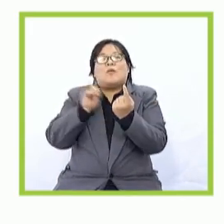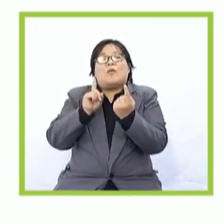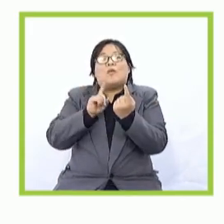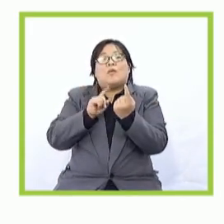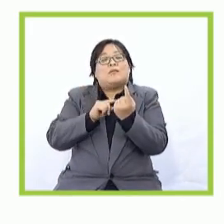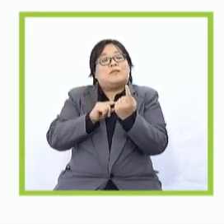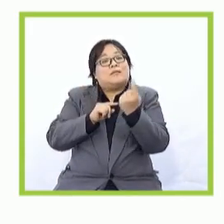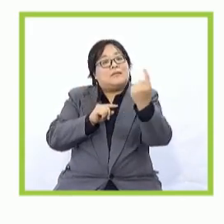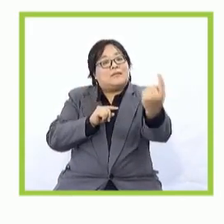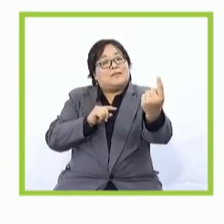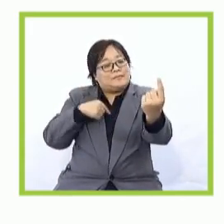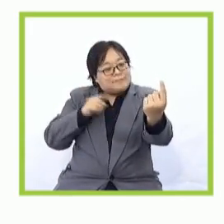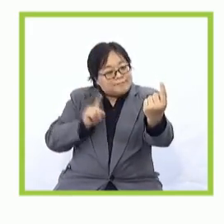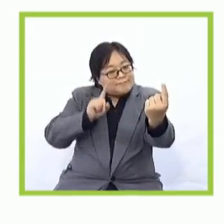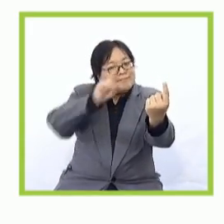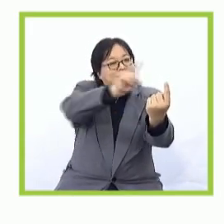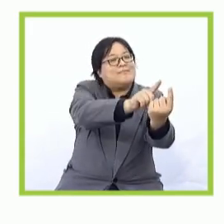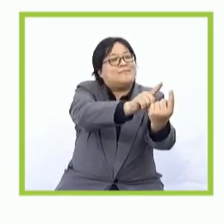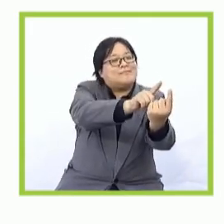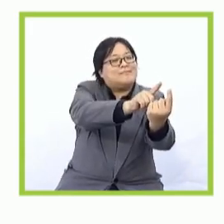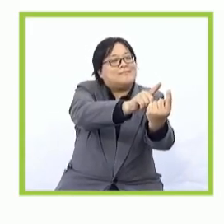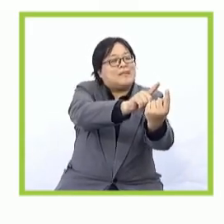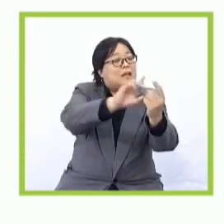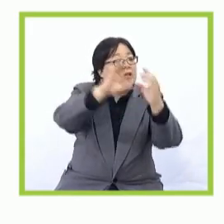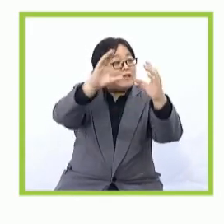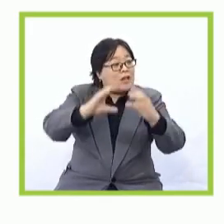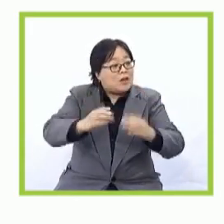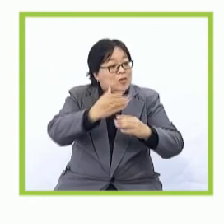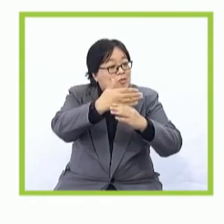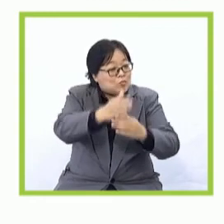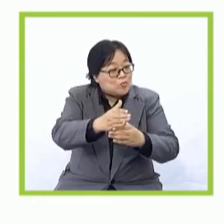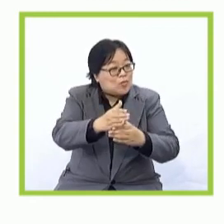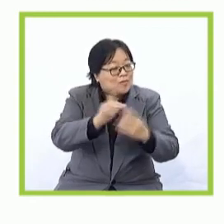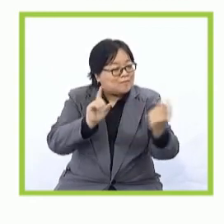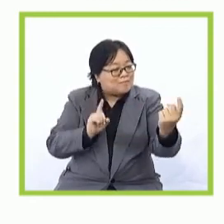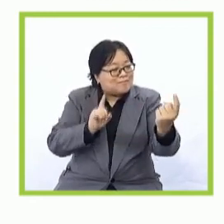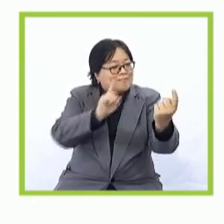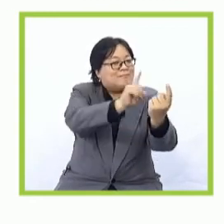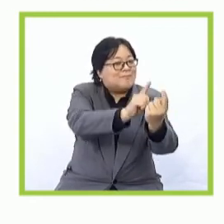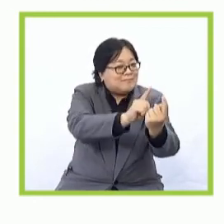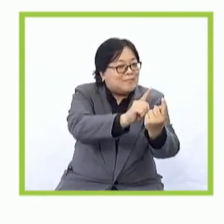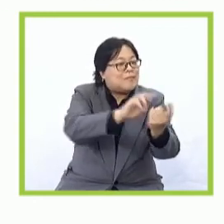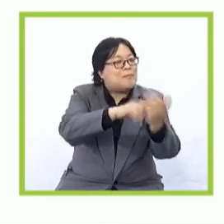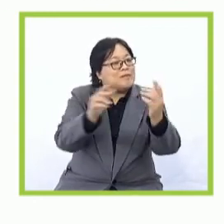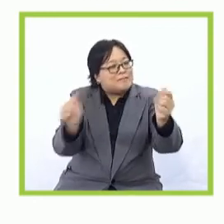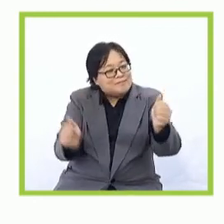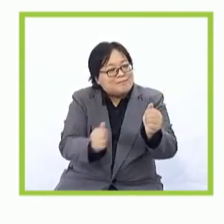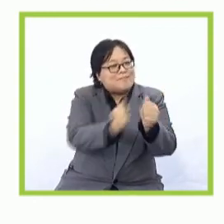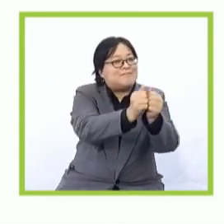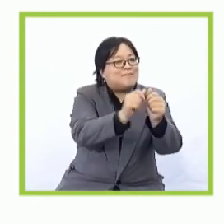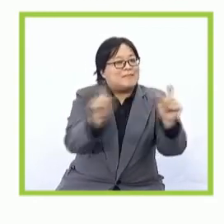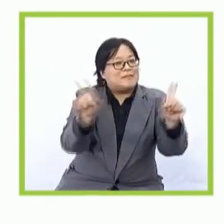that you are on their side. And the way that you show that you're on their side is by being by their side.